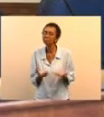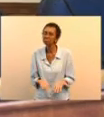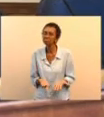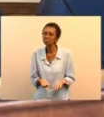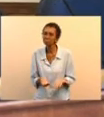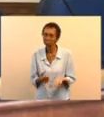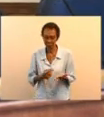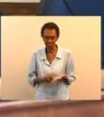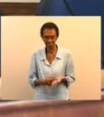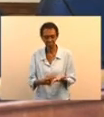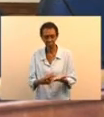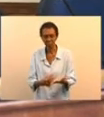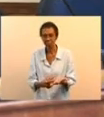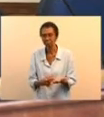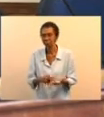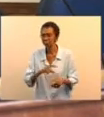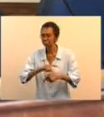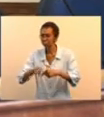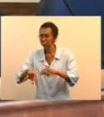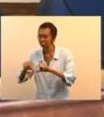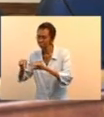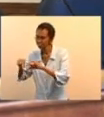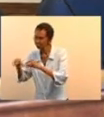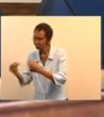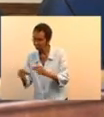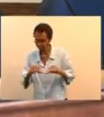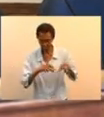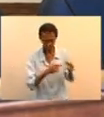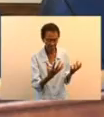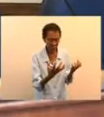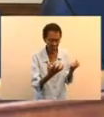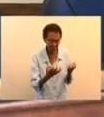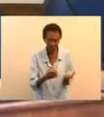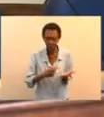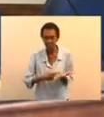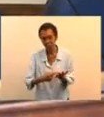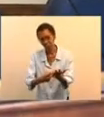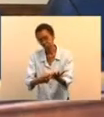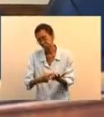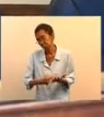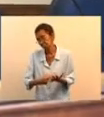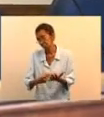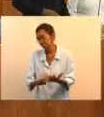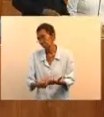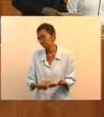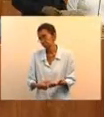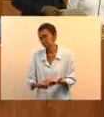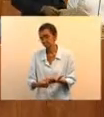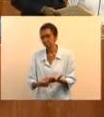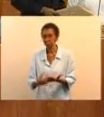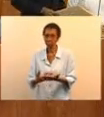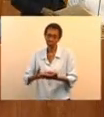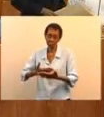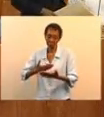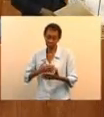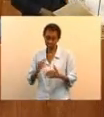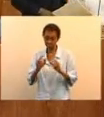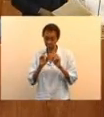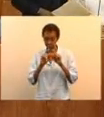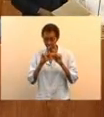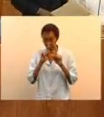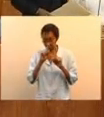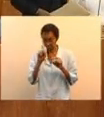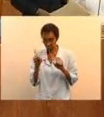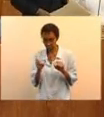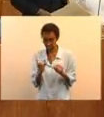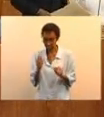Mediation is only possible if all parties to the dispute are willing to participate. Thus, before you apply